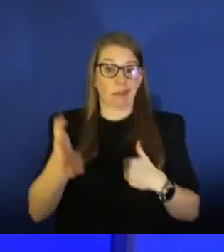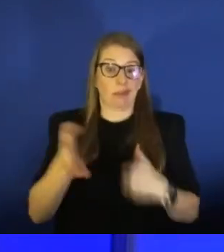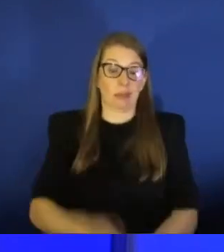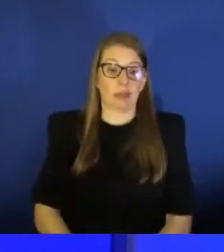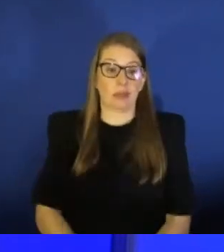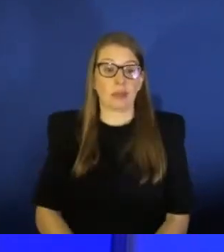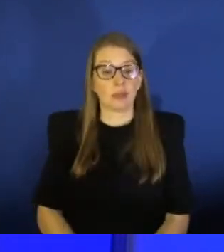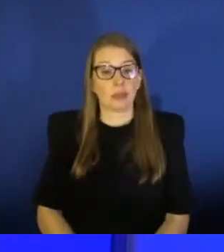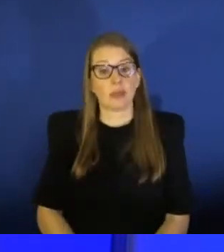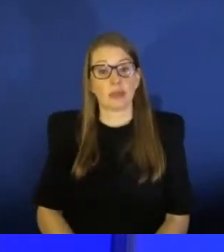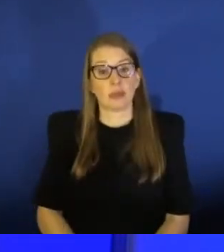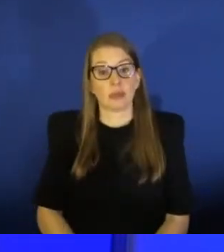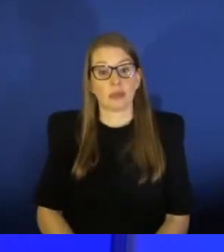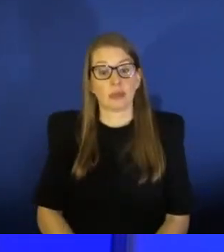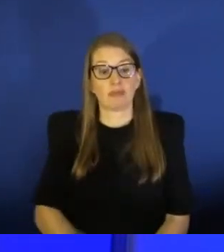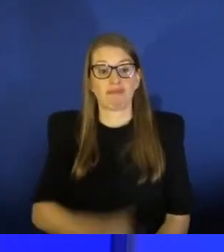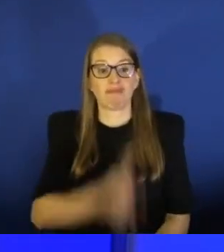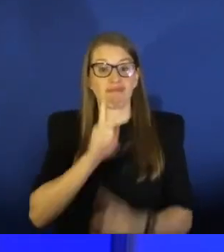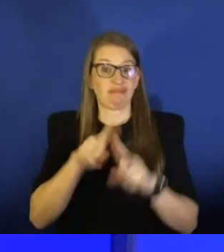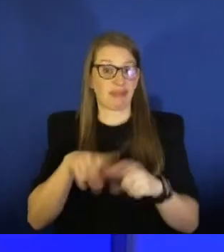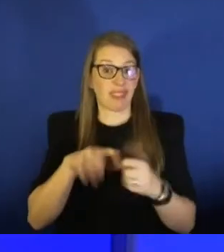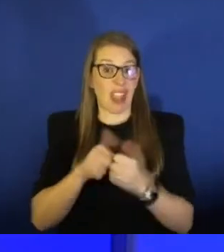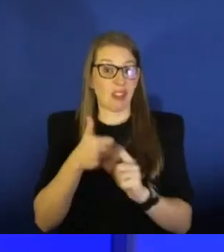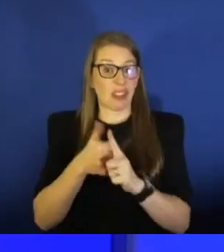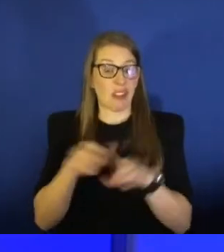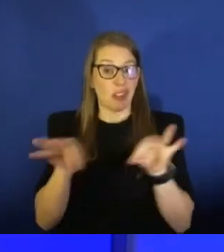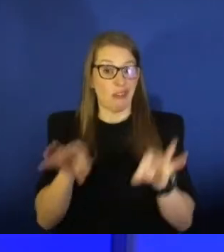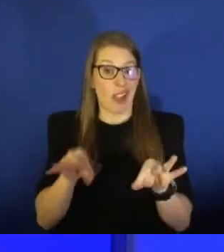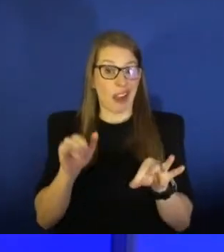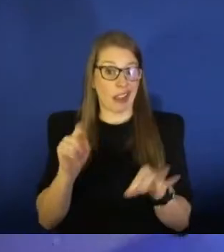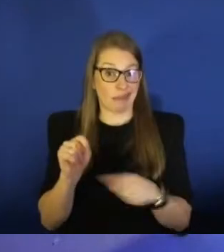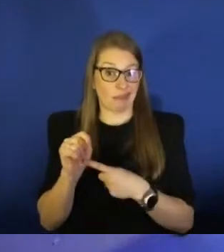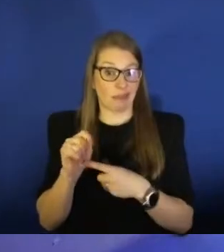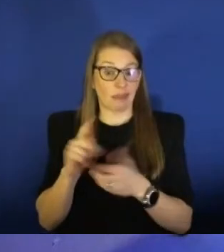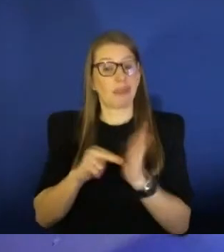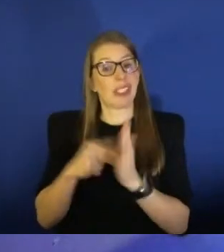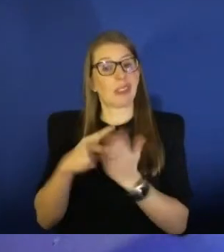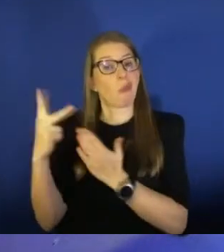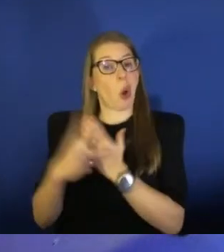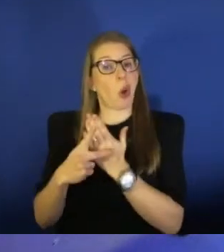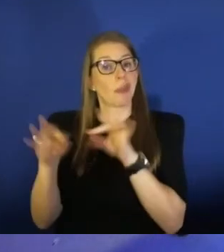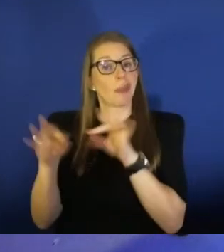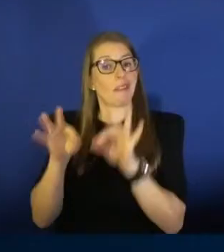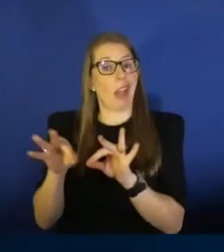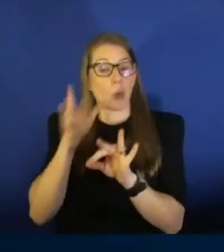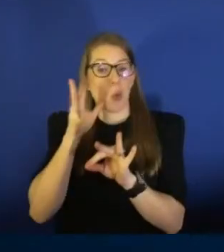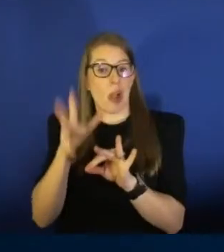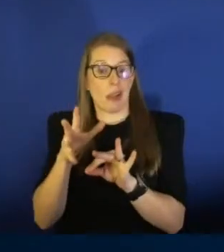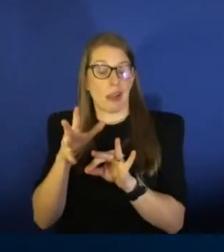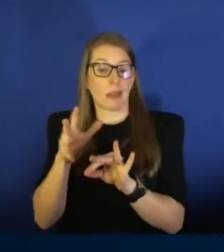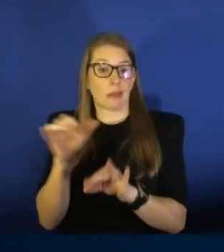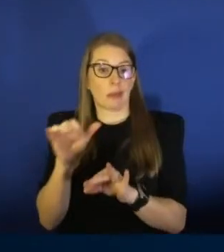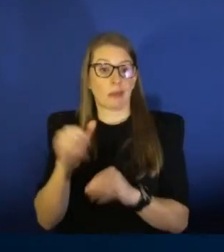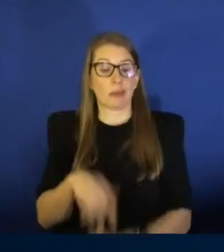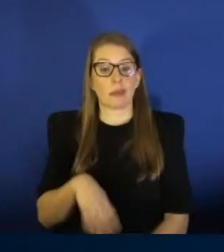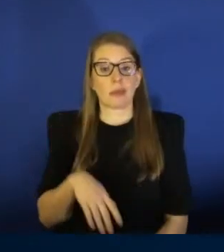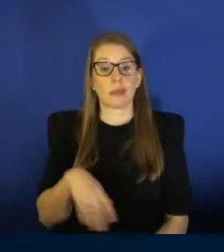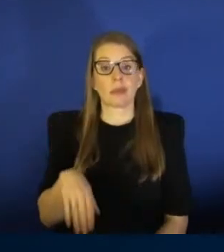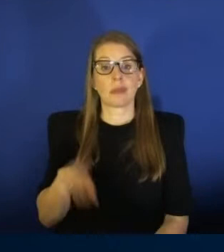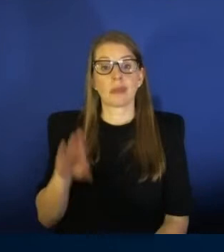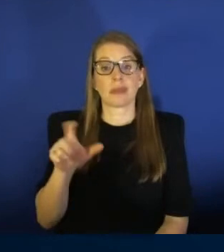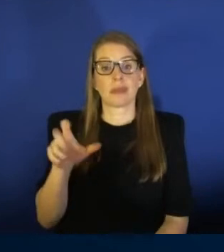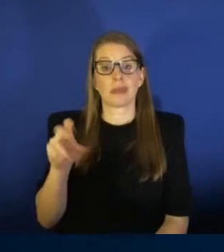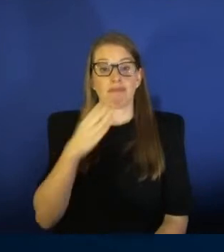you're defining it, oftentimes by the program you're involved in. All right, anyone jump in on this one too? Ruth Ellen has a good question.